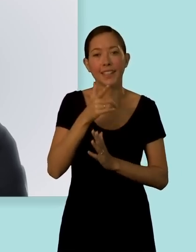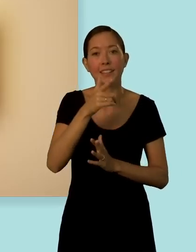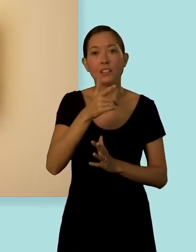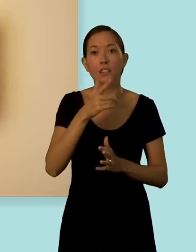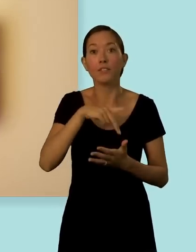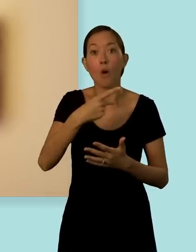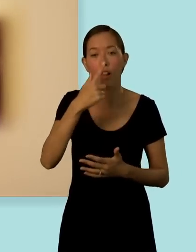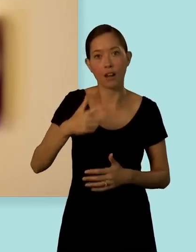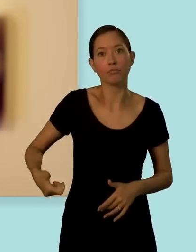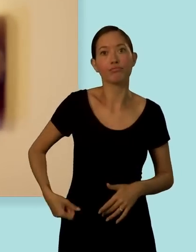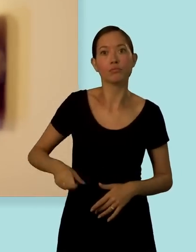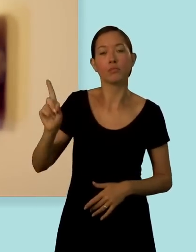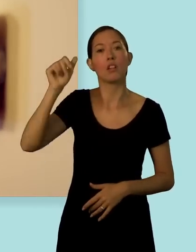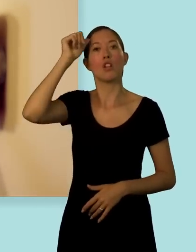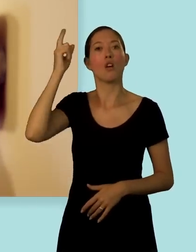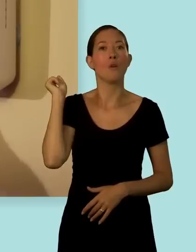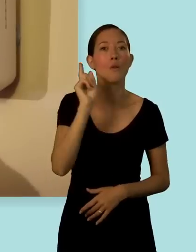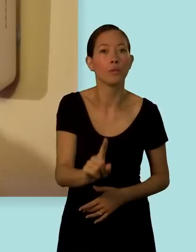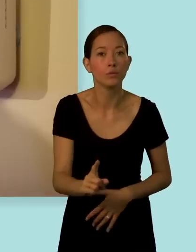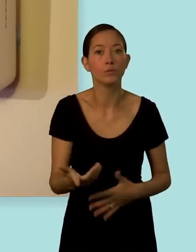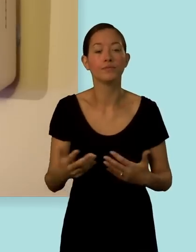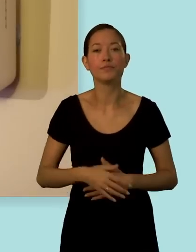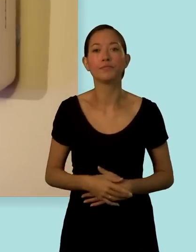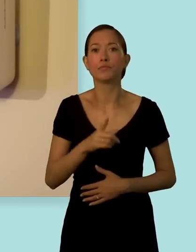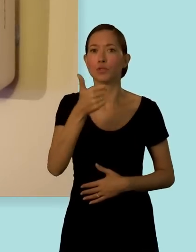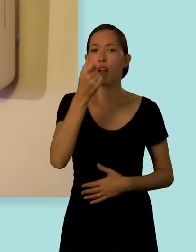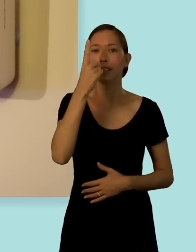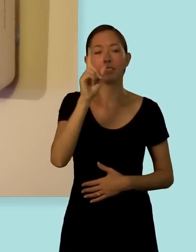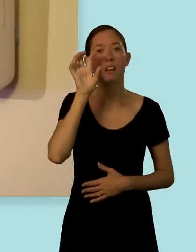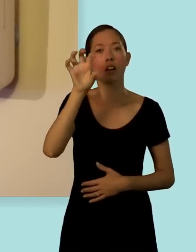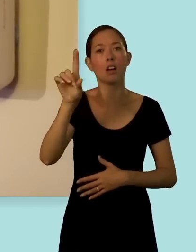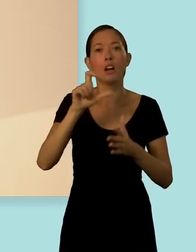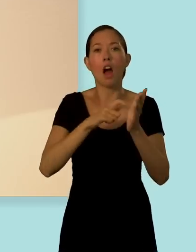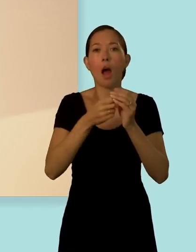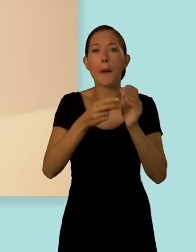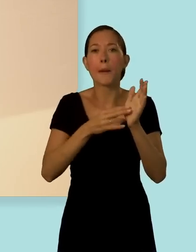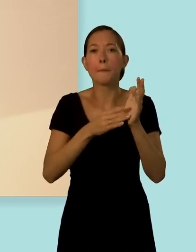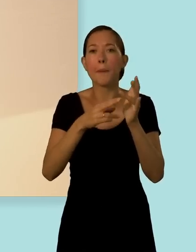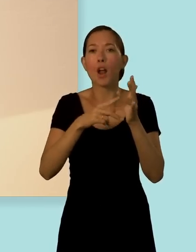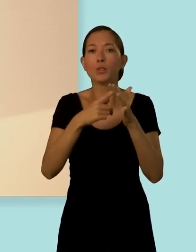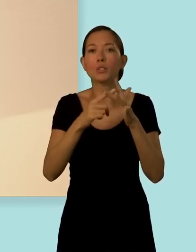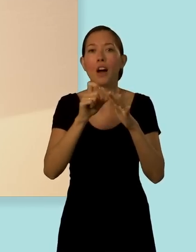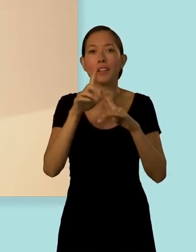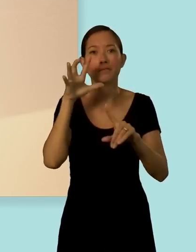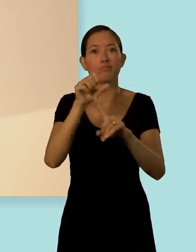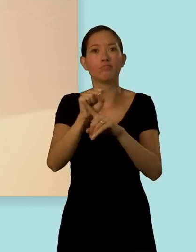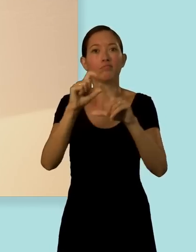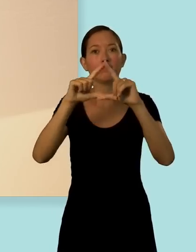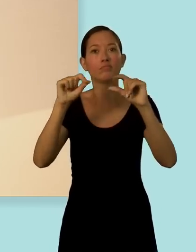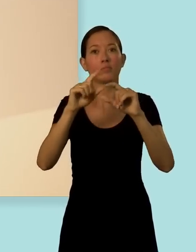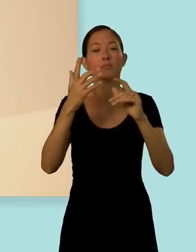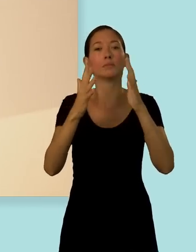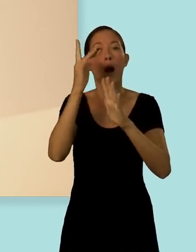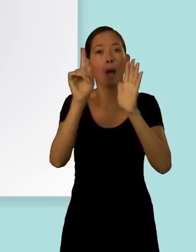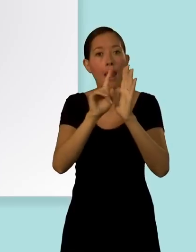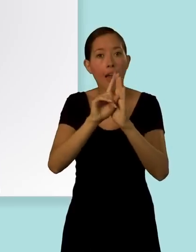fall. It's always a good idea to install carbon monoxide detectors and smoke alarms in the home. Try